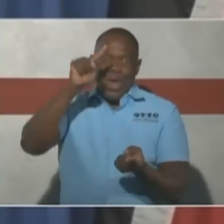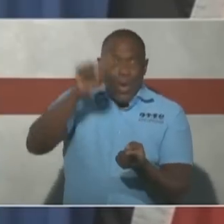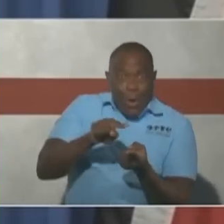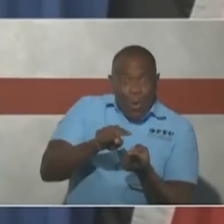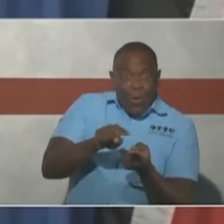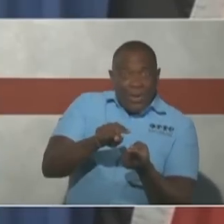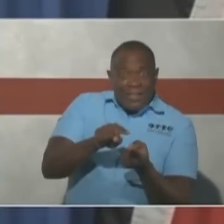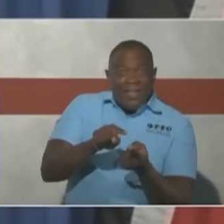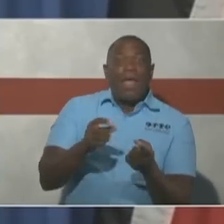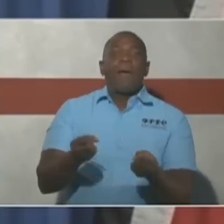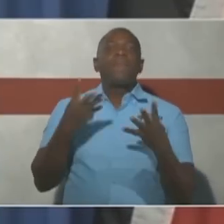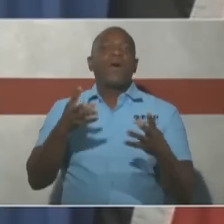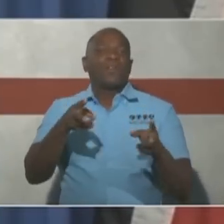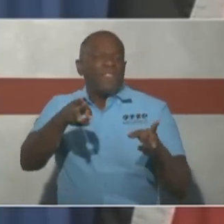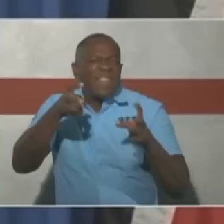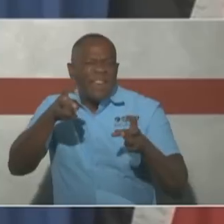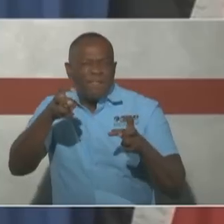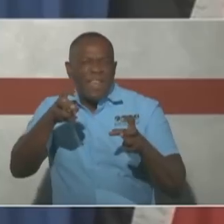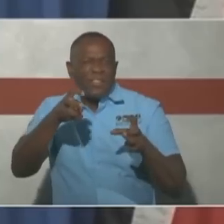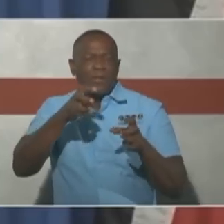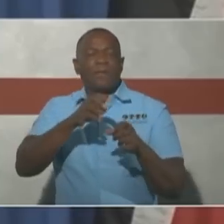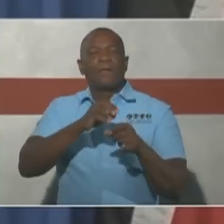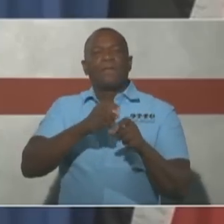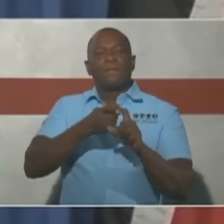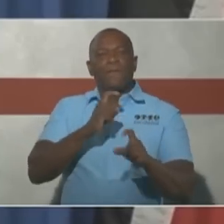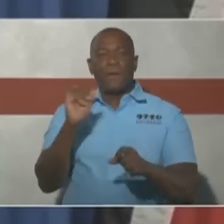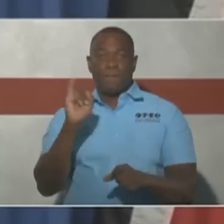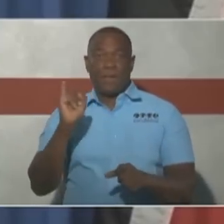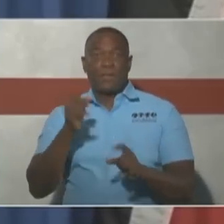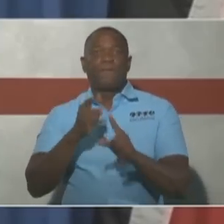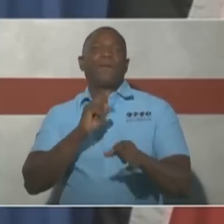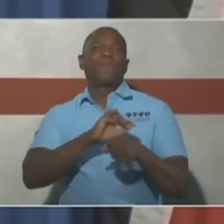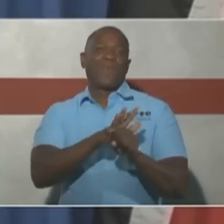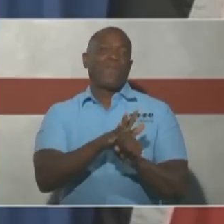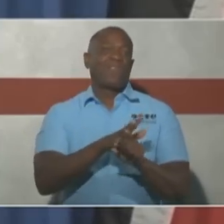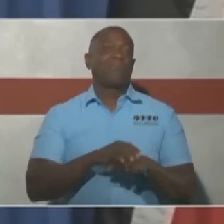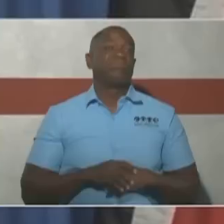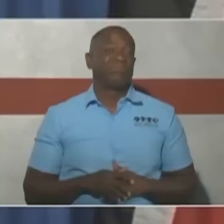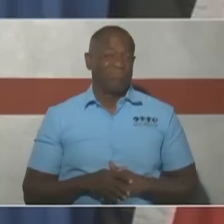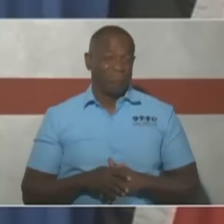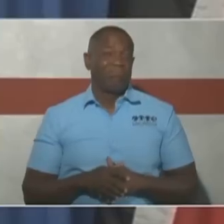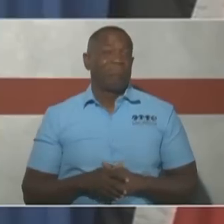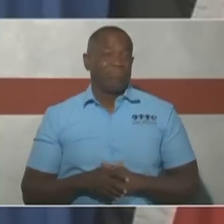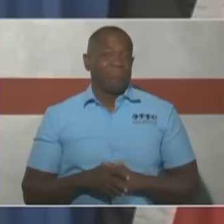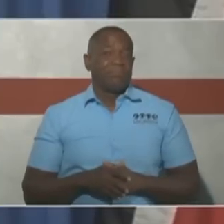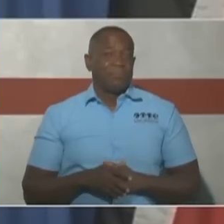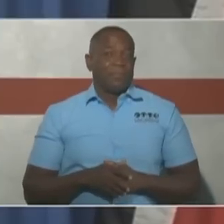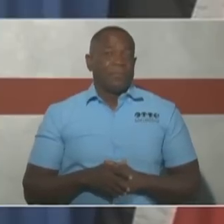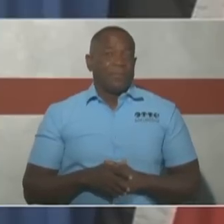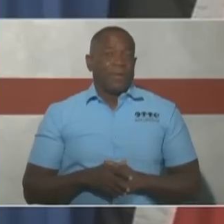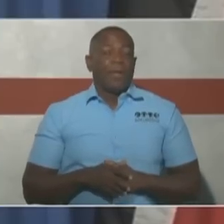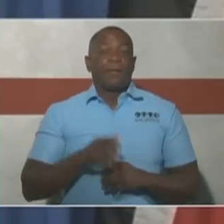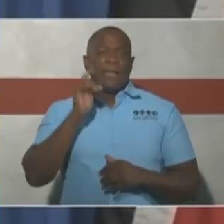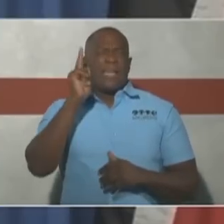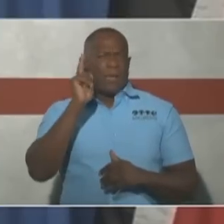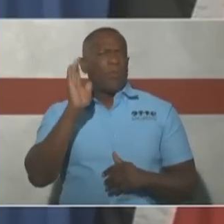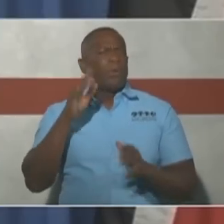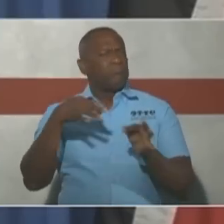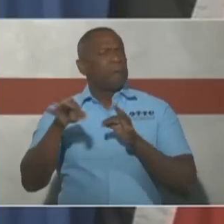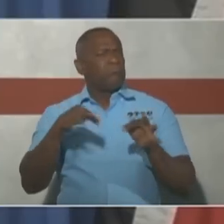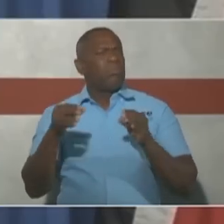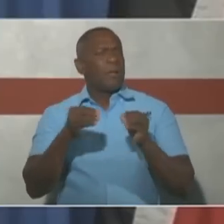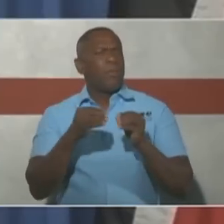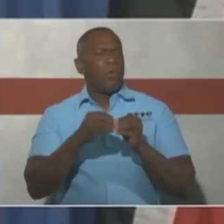respect to levels of infection and demand for hospital care specific to COVID And later in this proceedings, you will